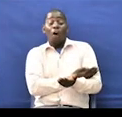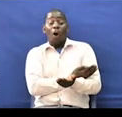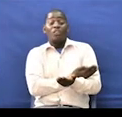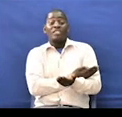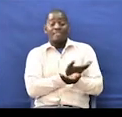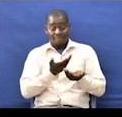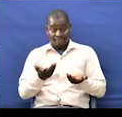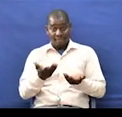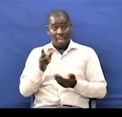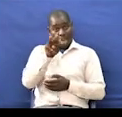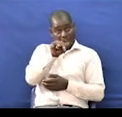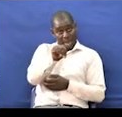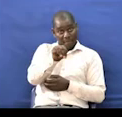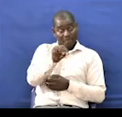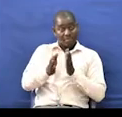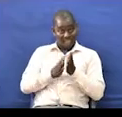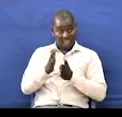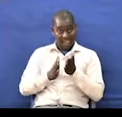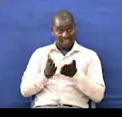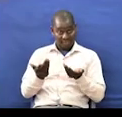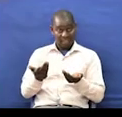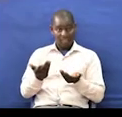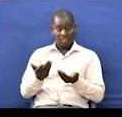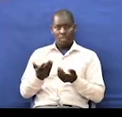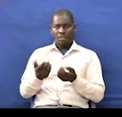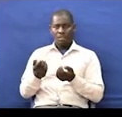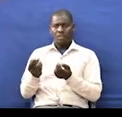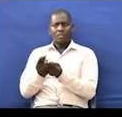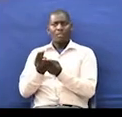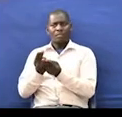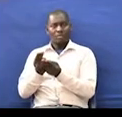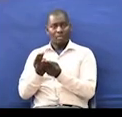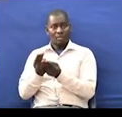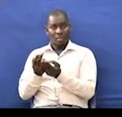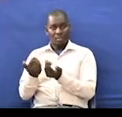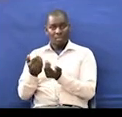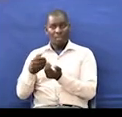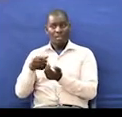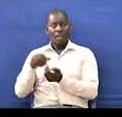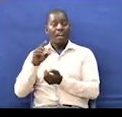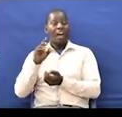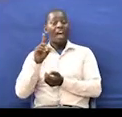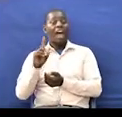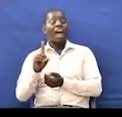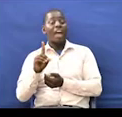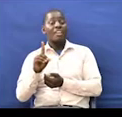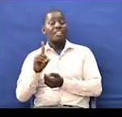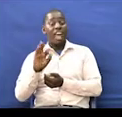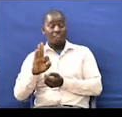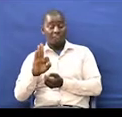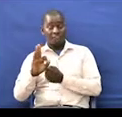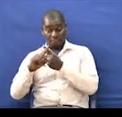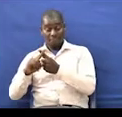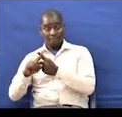m should be equals to the force times perpendicular distance, where we have assigned this